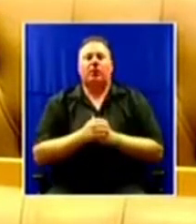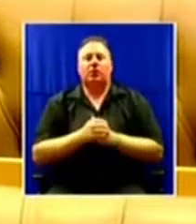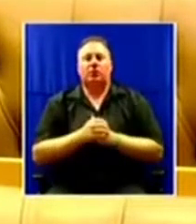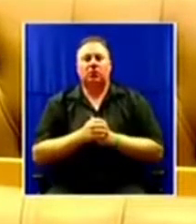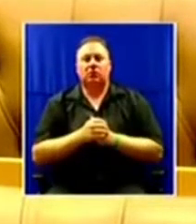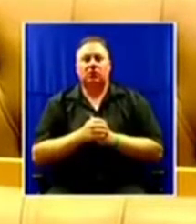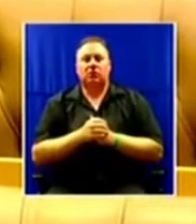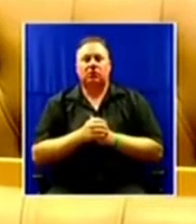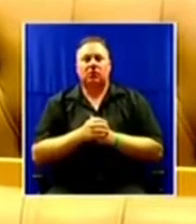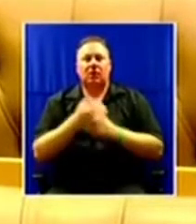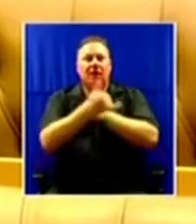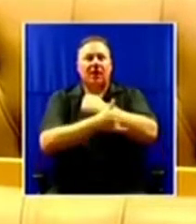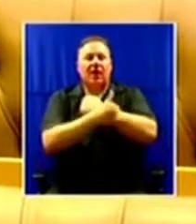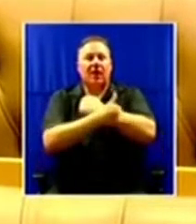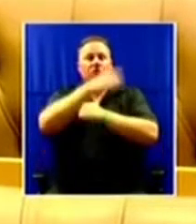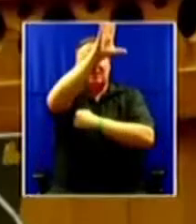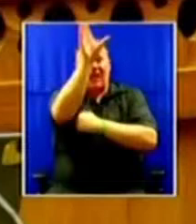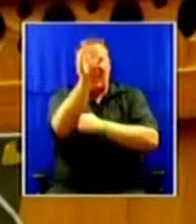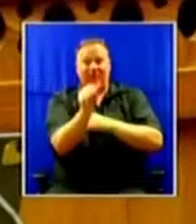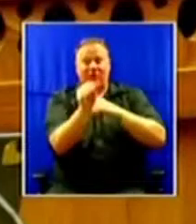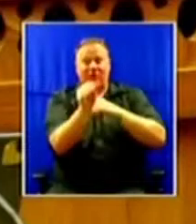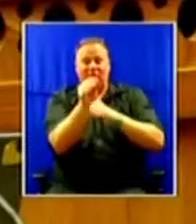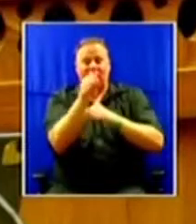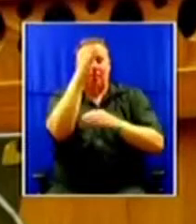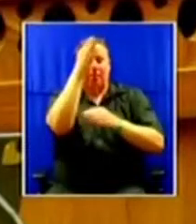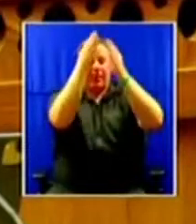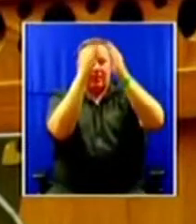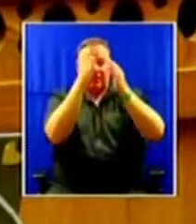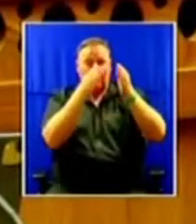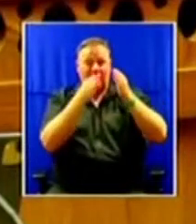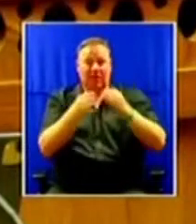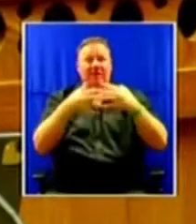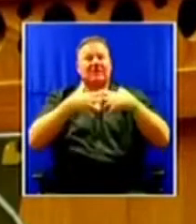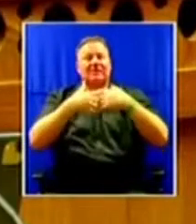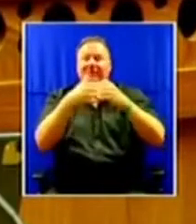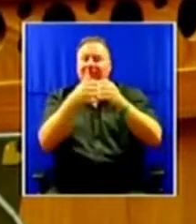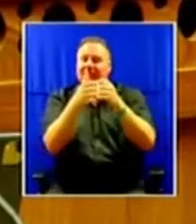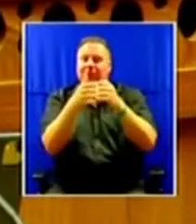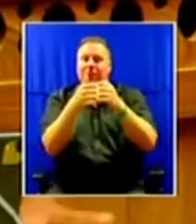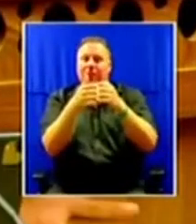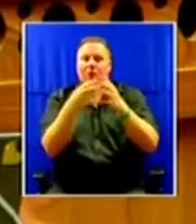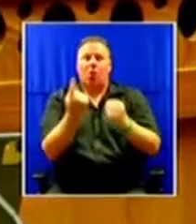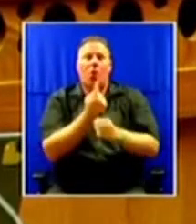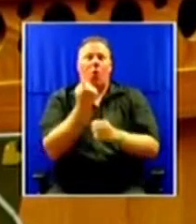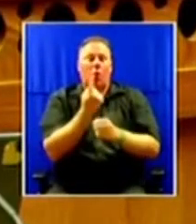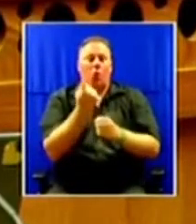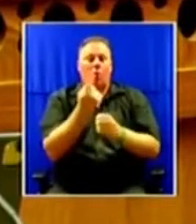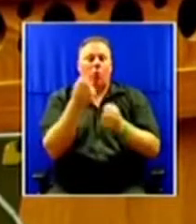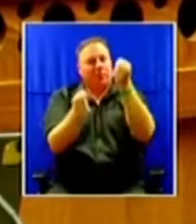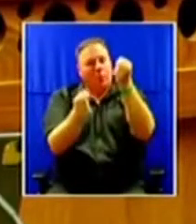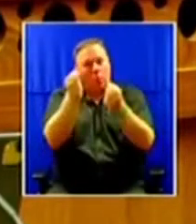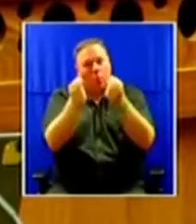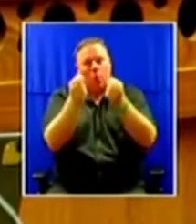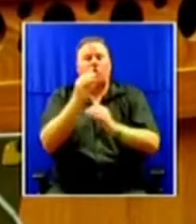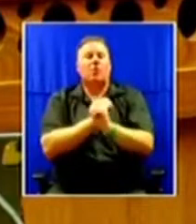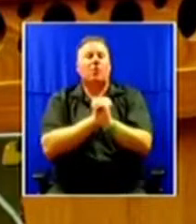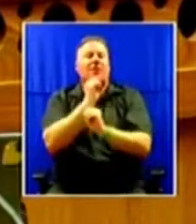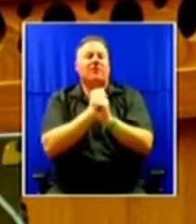our continent are already setting up their own auto manufacturing